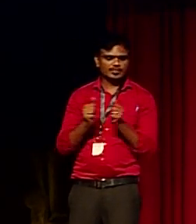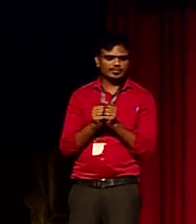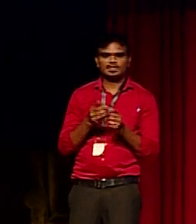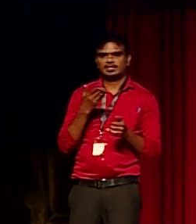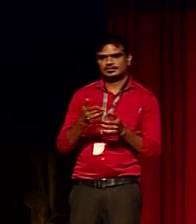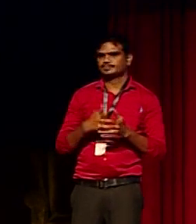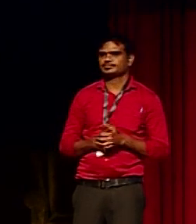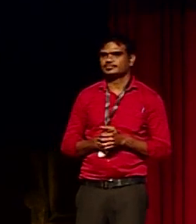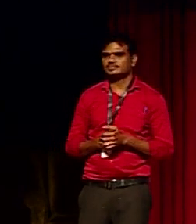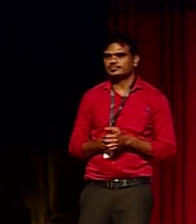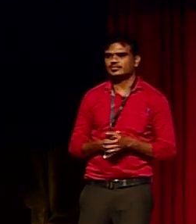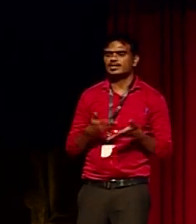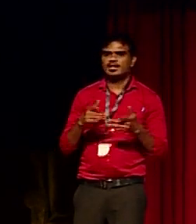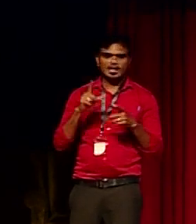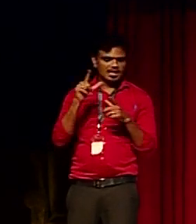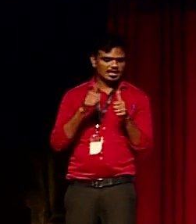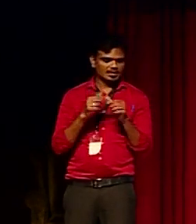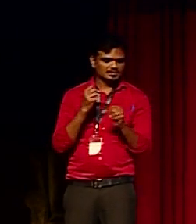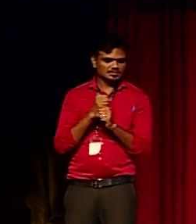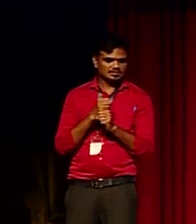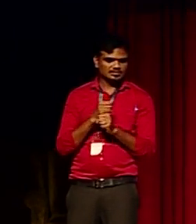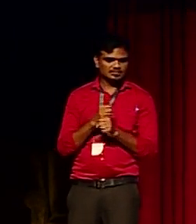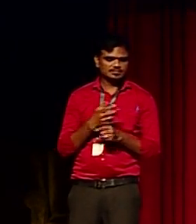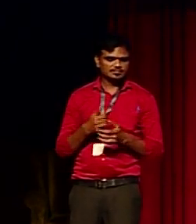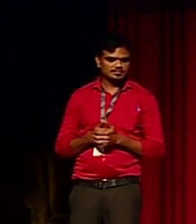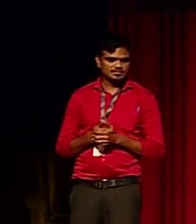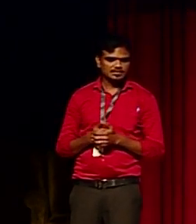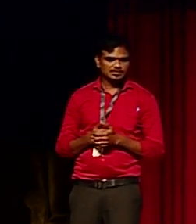Rakhi. This is Lavyansh. He featured in that ad.